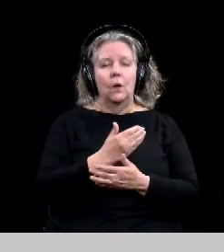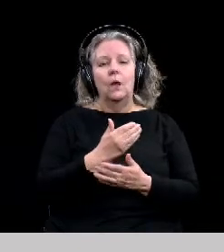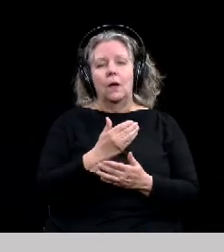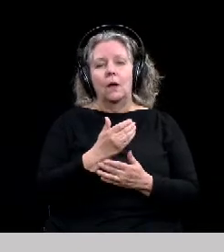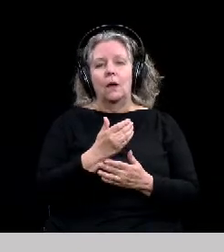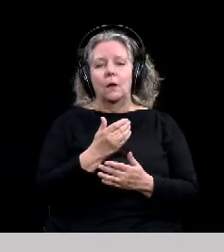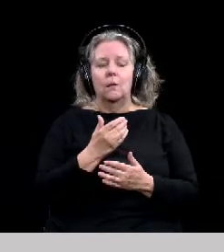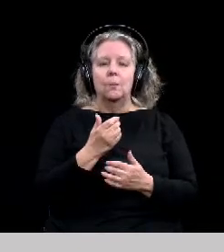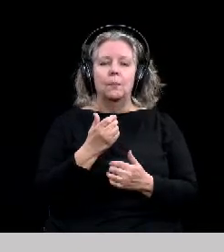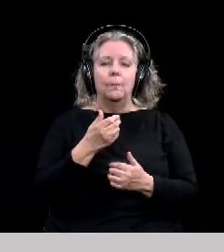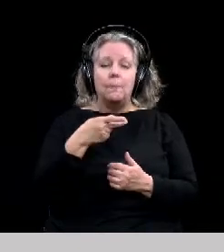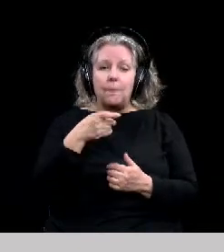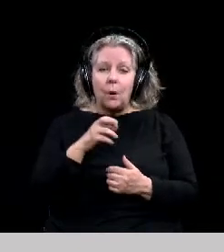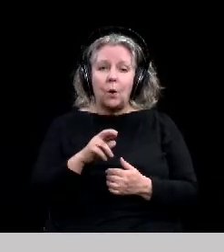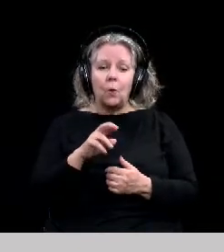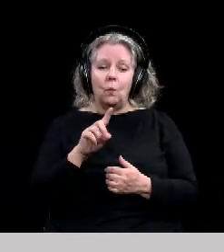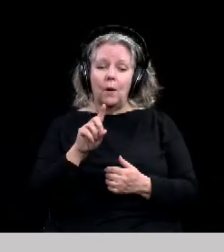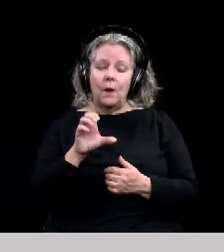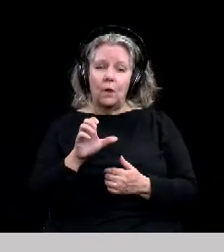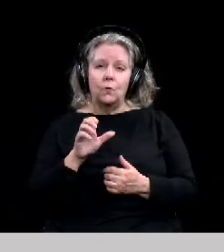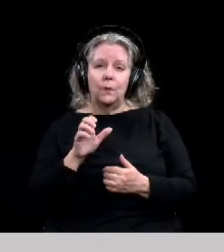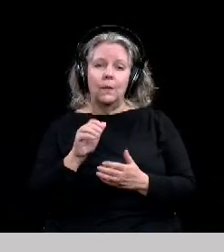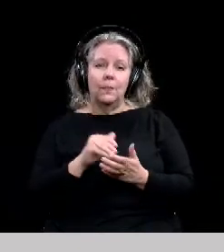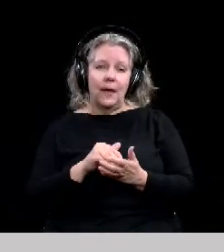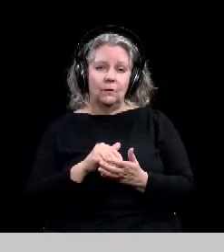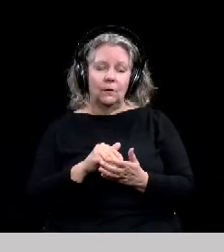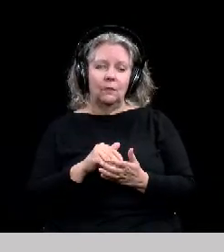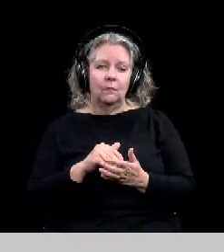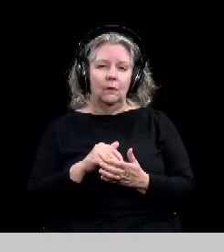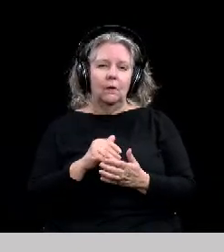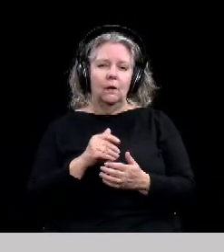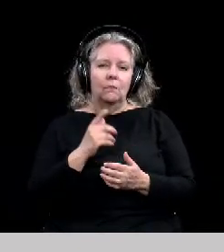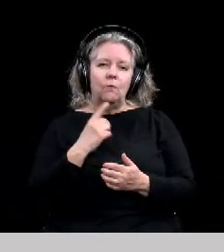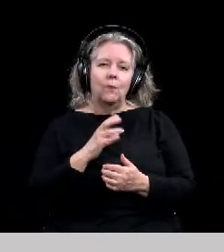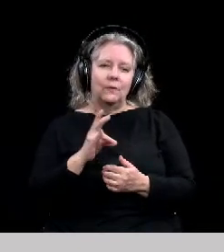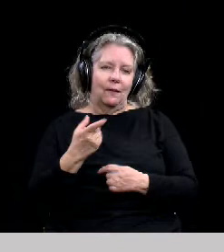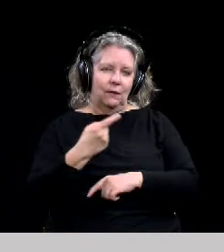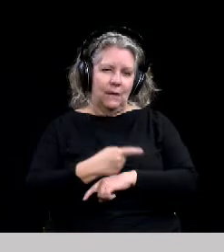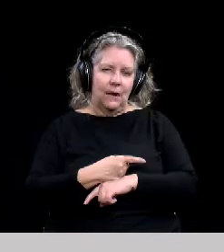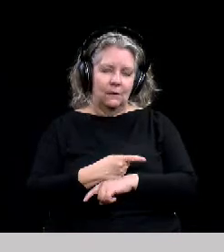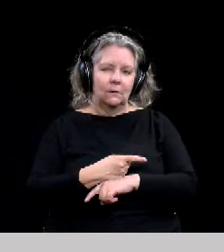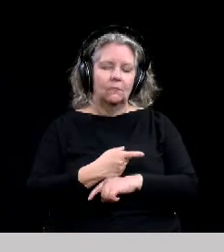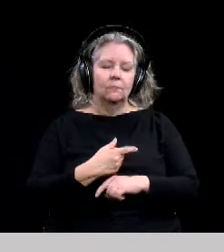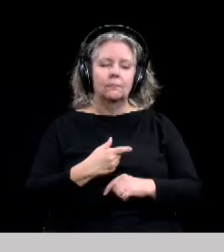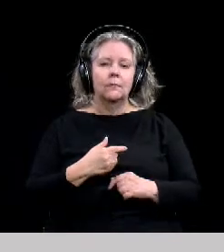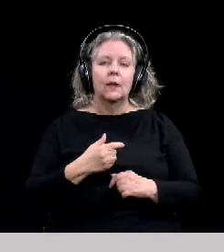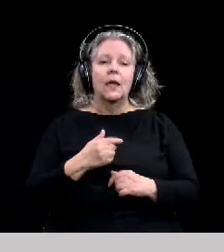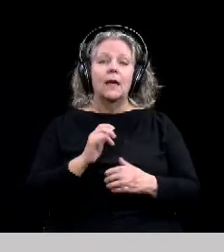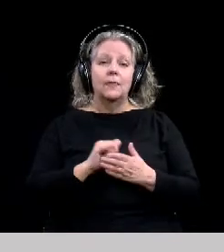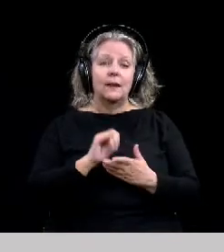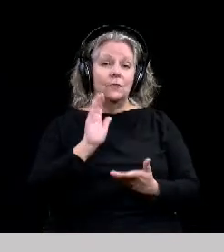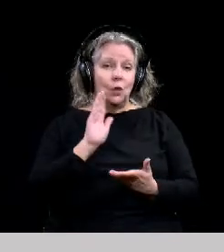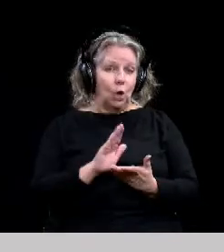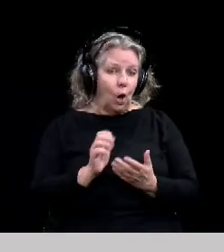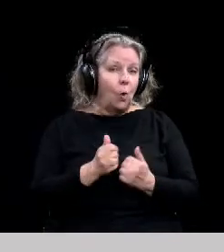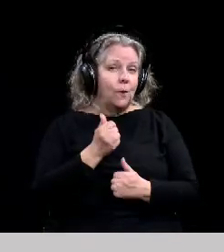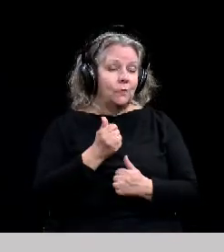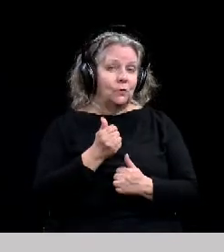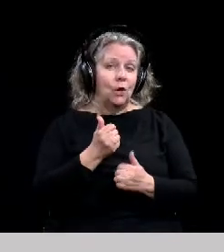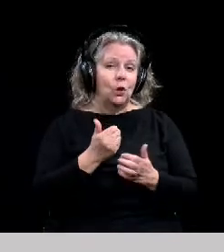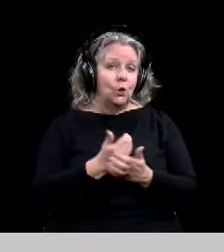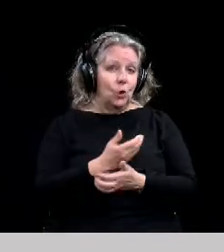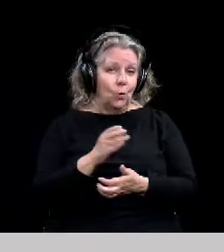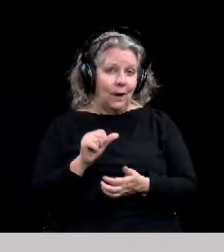the lowest incidence, the lowest number of new cases per day that we have seen in 5